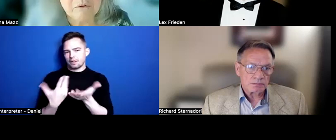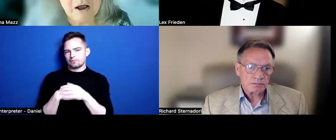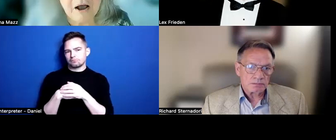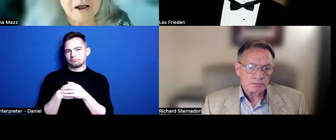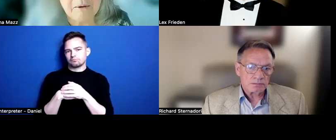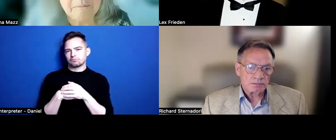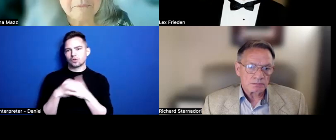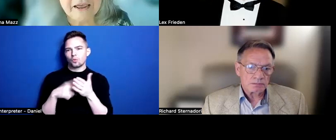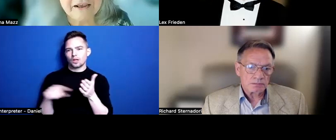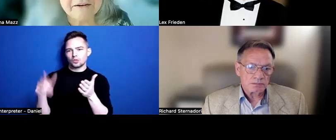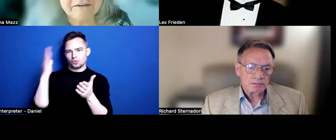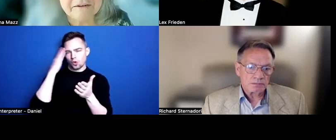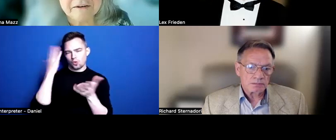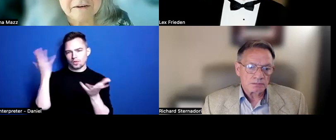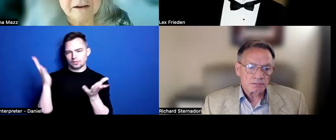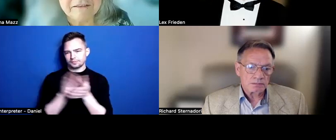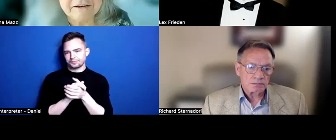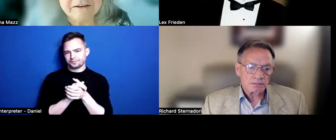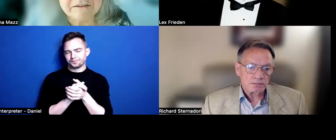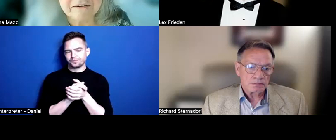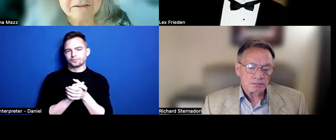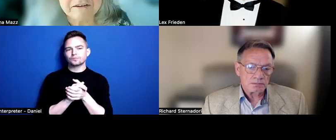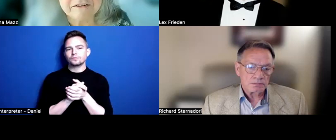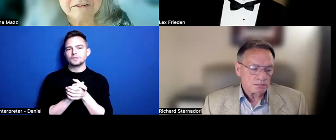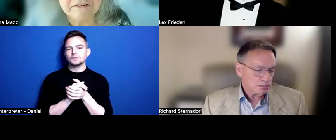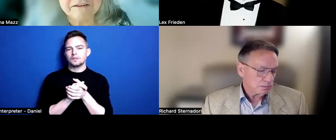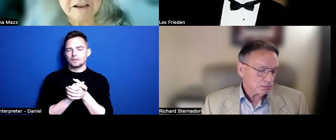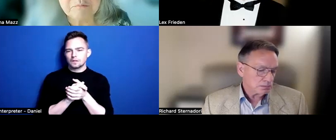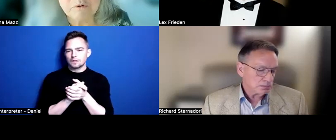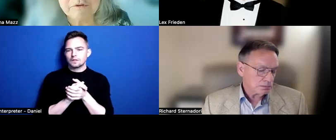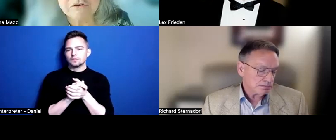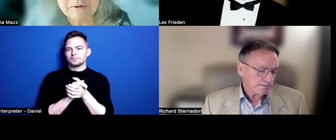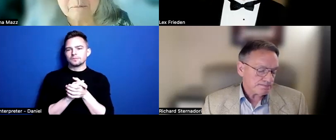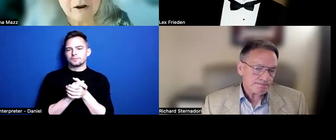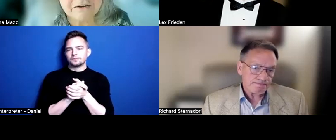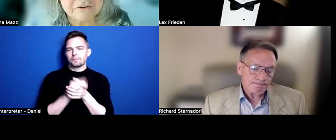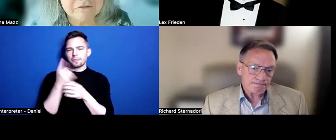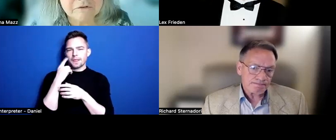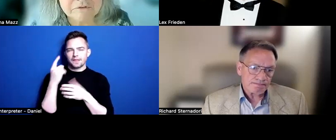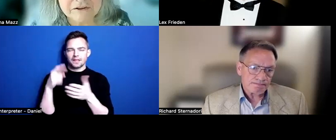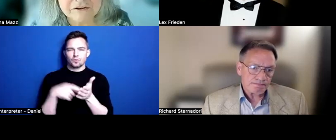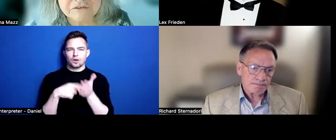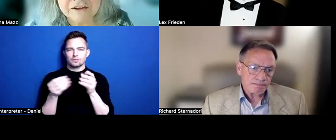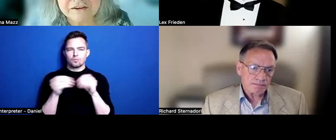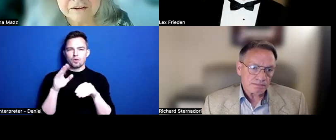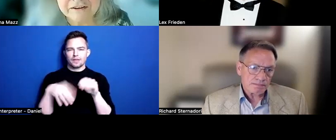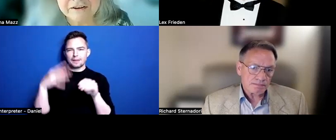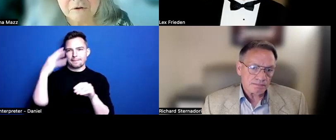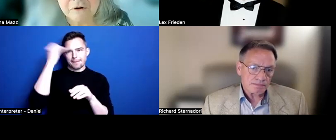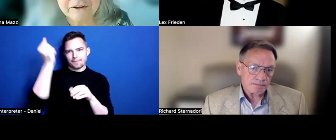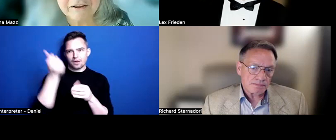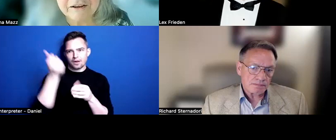what you know, and I think it takes more than just memorizing a few things